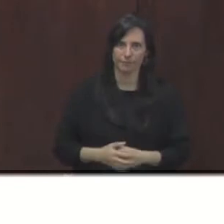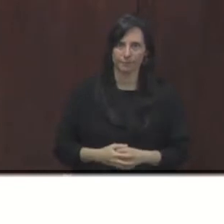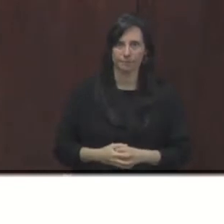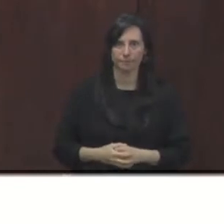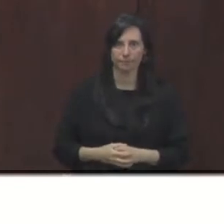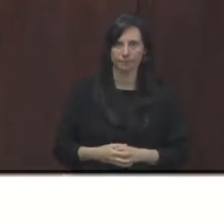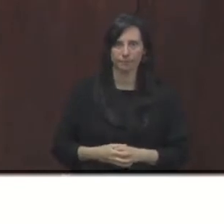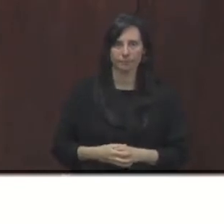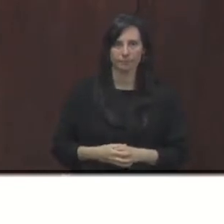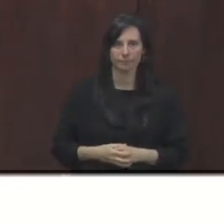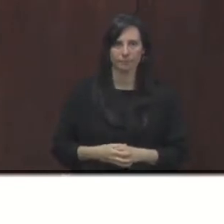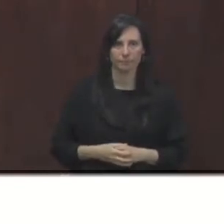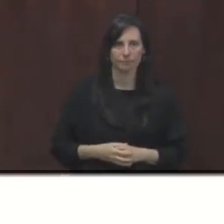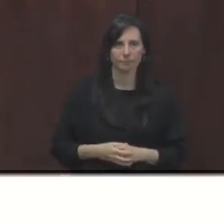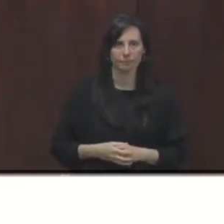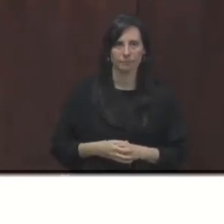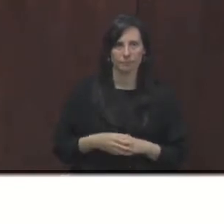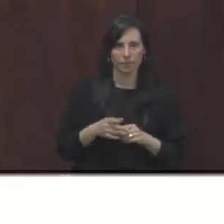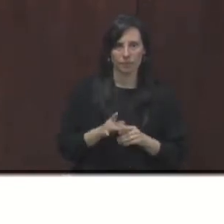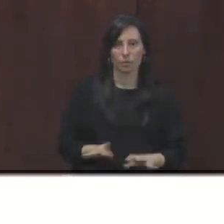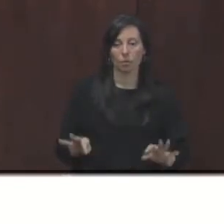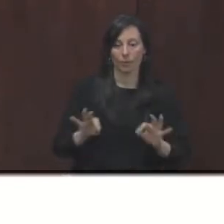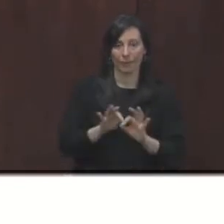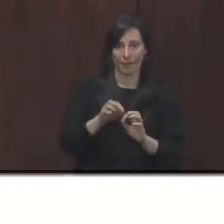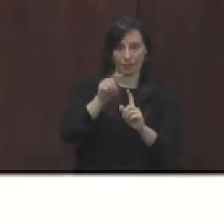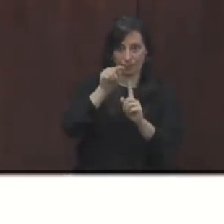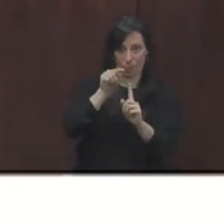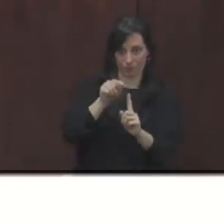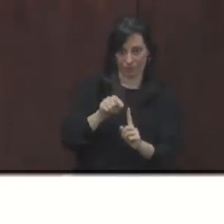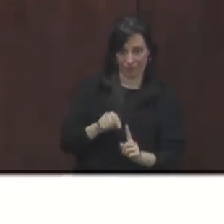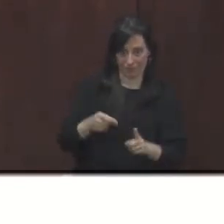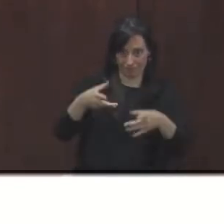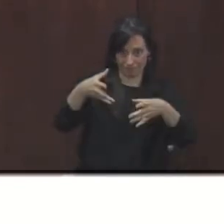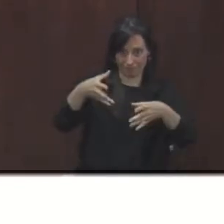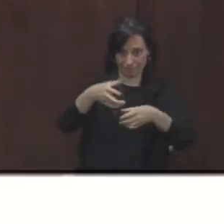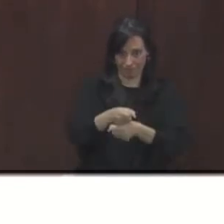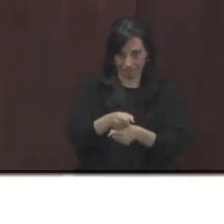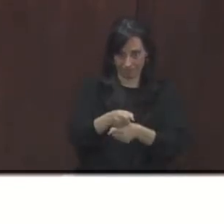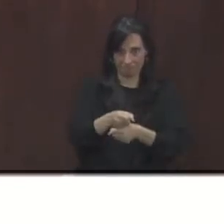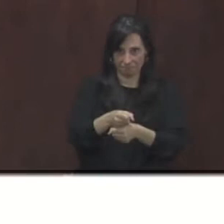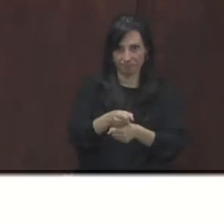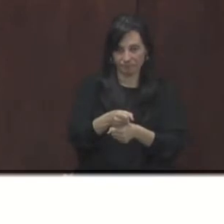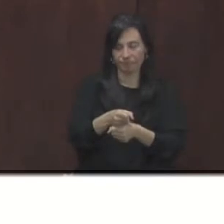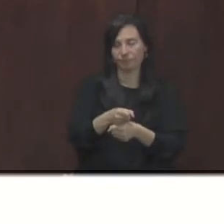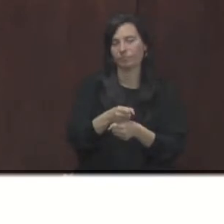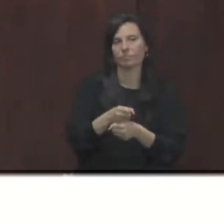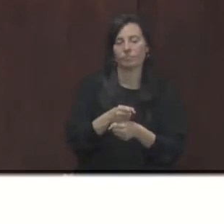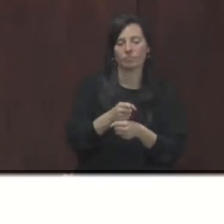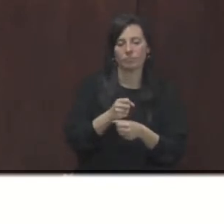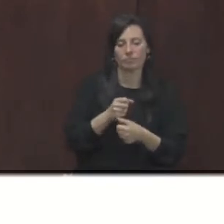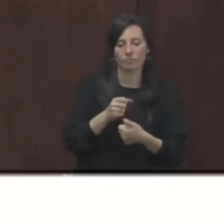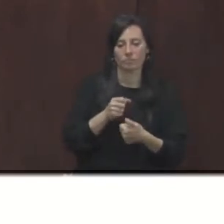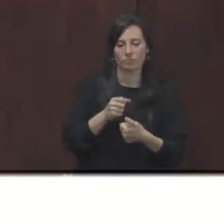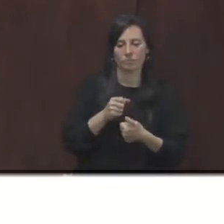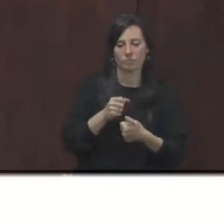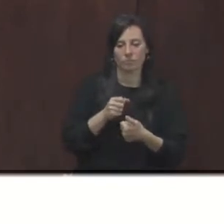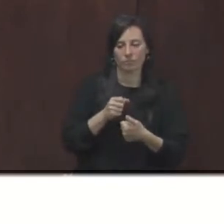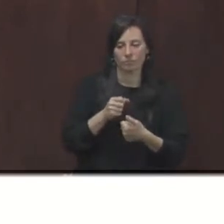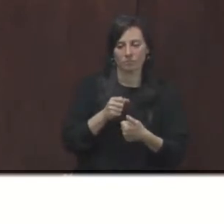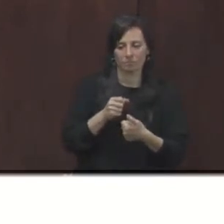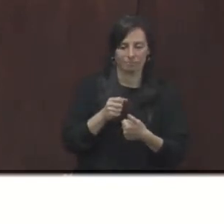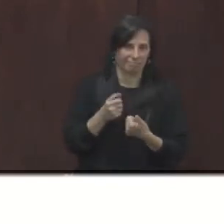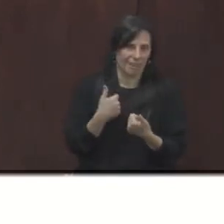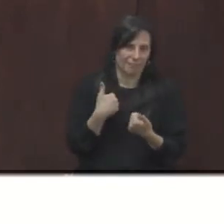So key messages before I turn it over to Fletch, that I just wanted to let folks